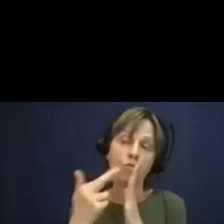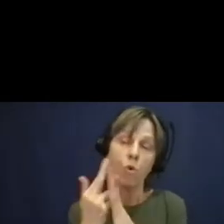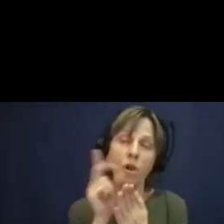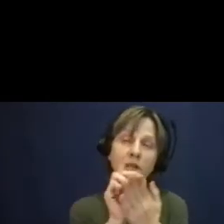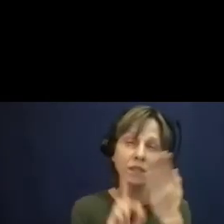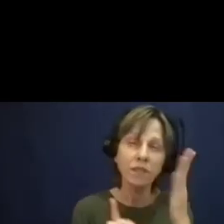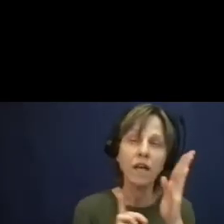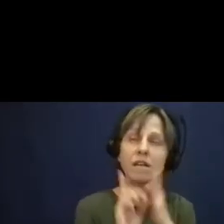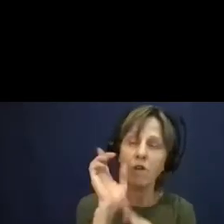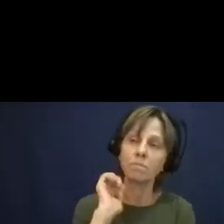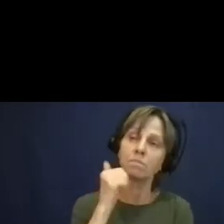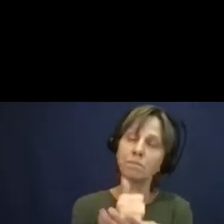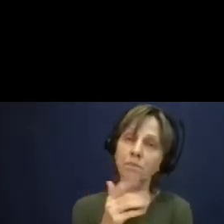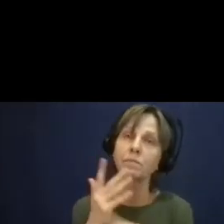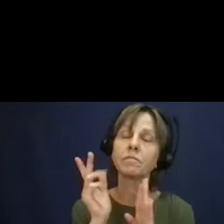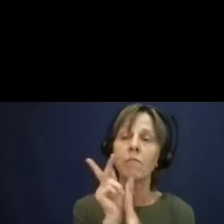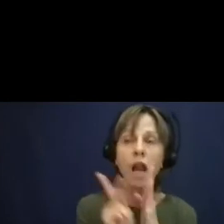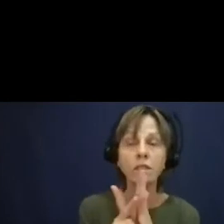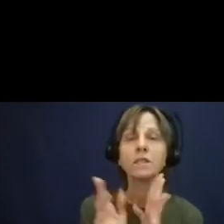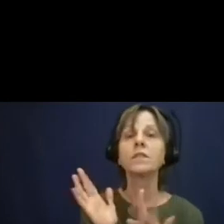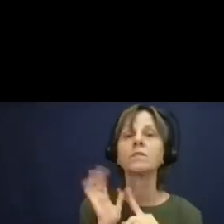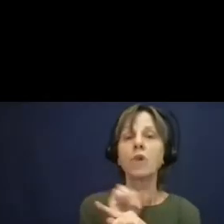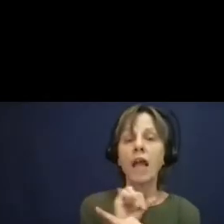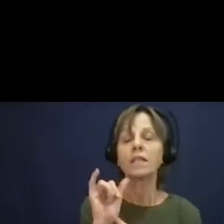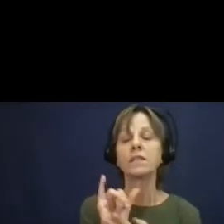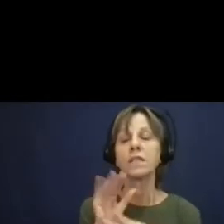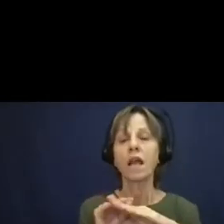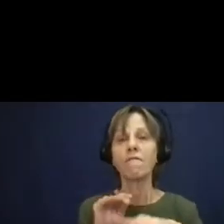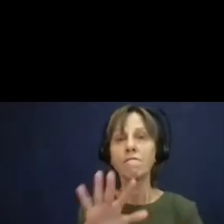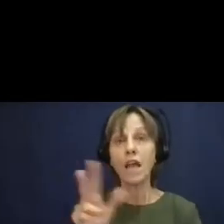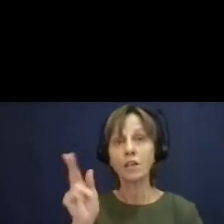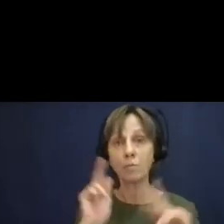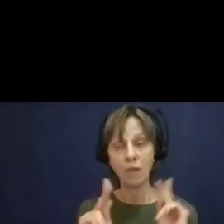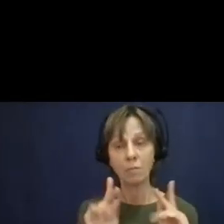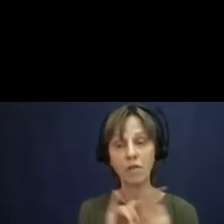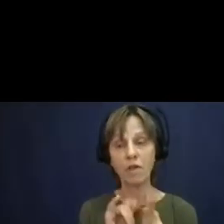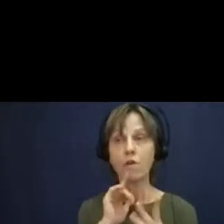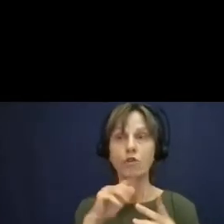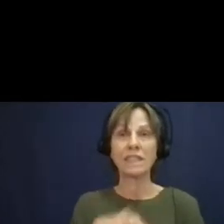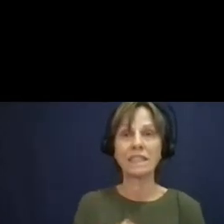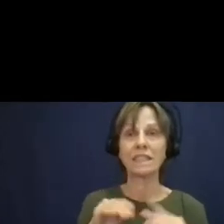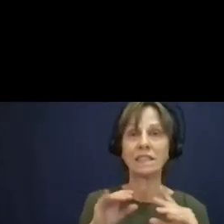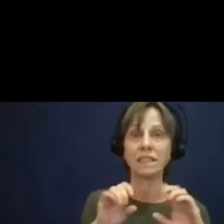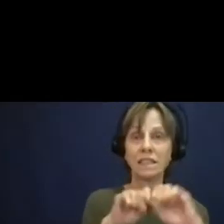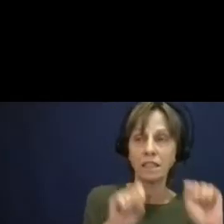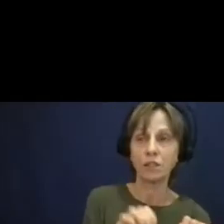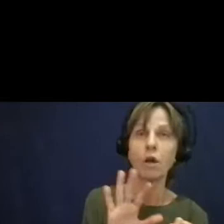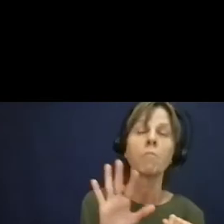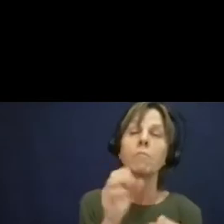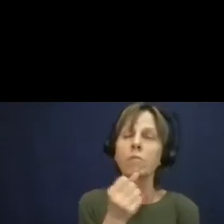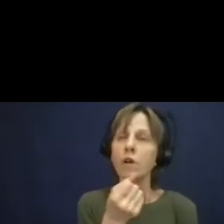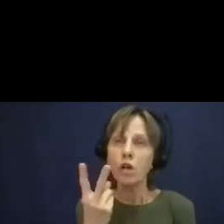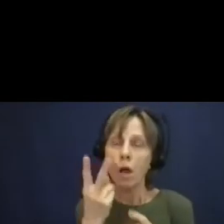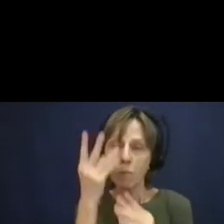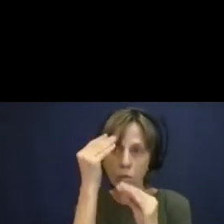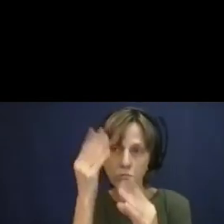policies and practices that affect people who are in systems. Just a couple of minor housekeeping notes.